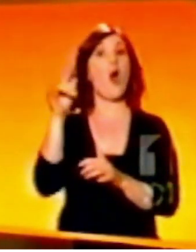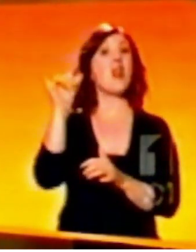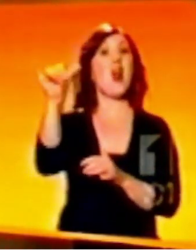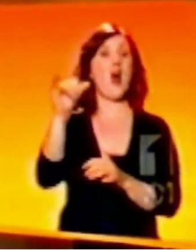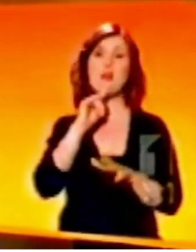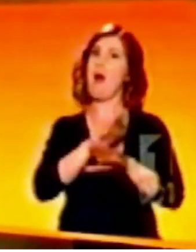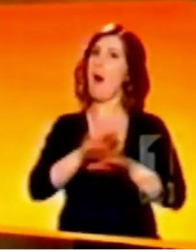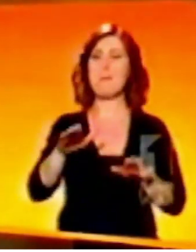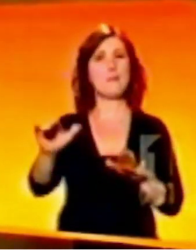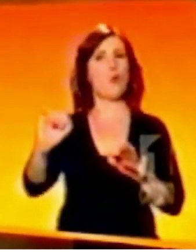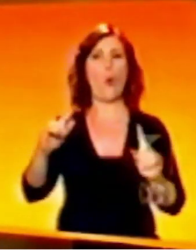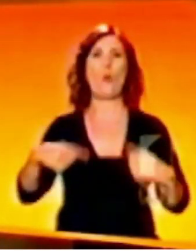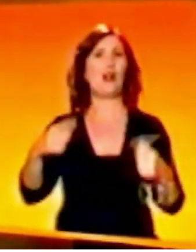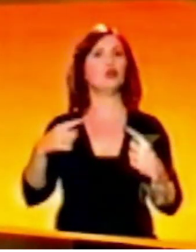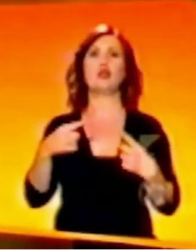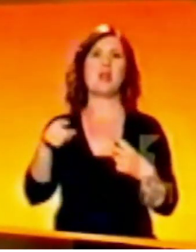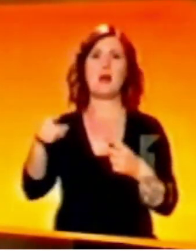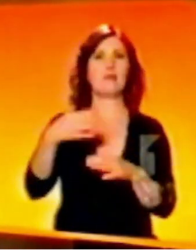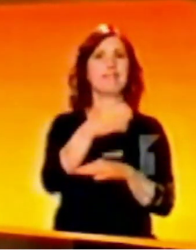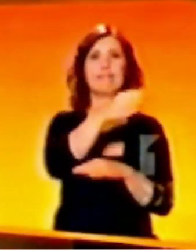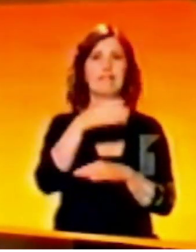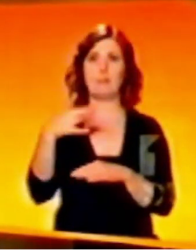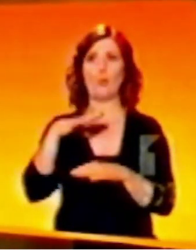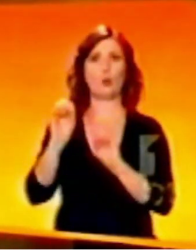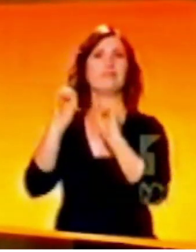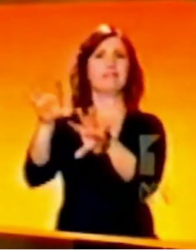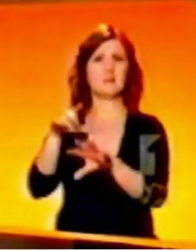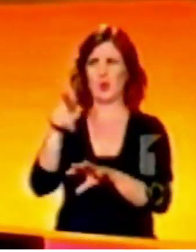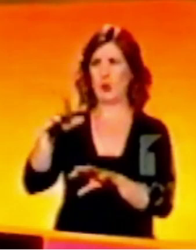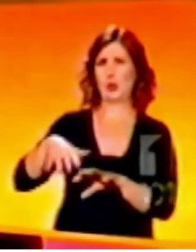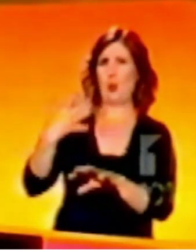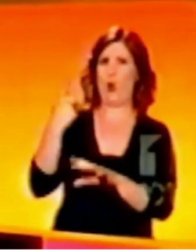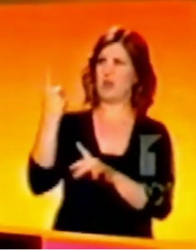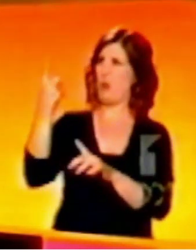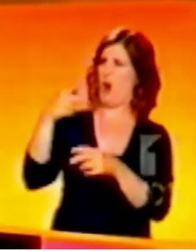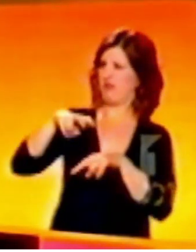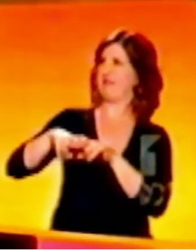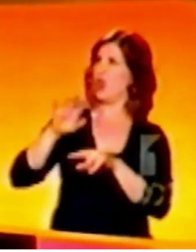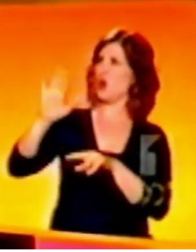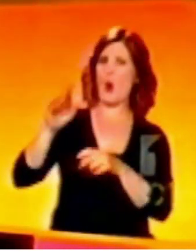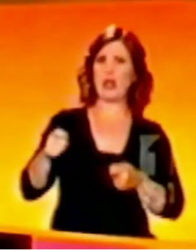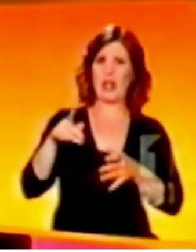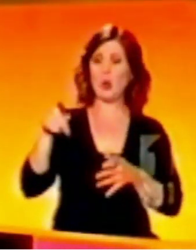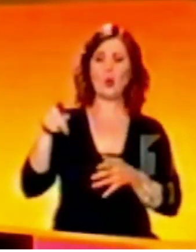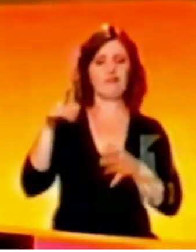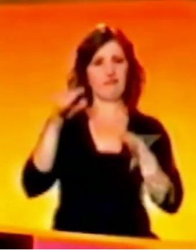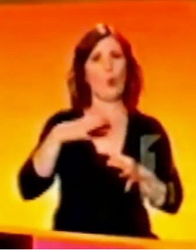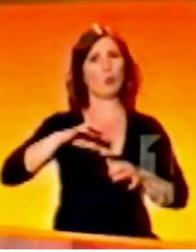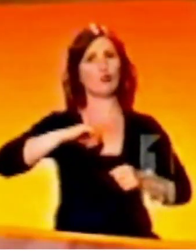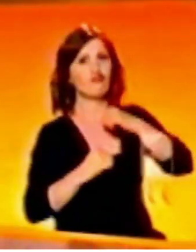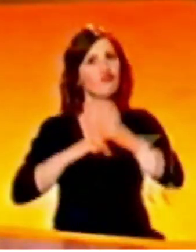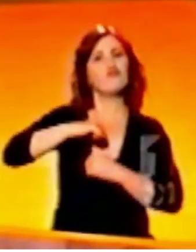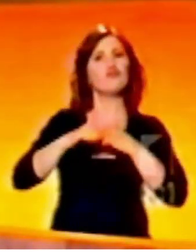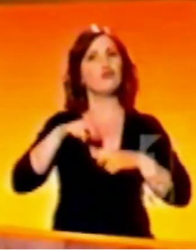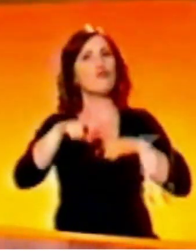chair beyond checkout, you didn't want to be pushed by someone in one of their chairs, so you decided to crawl to the gate?